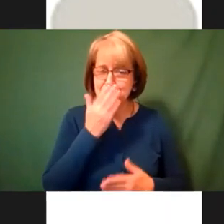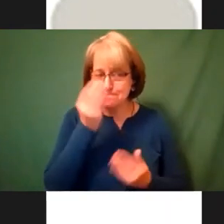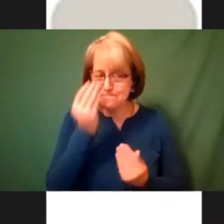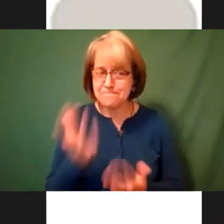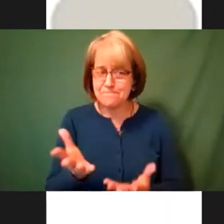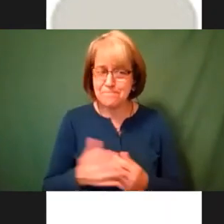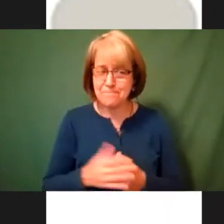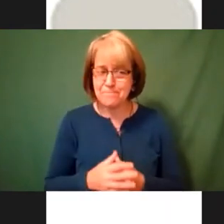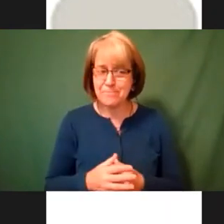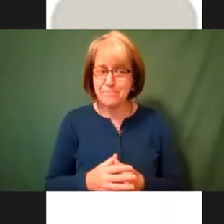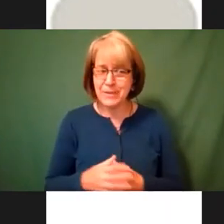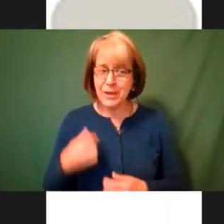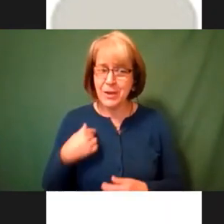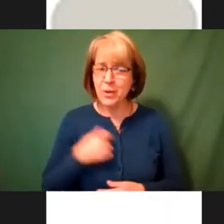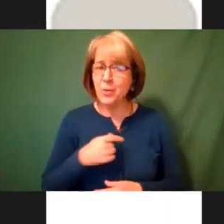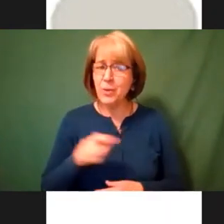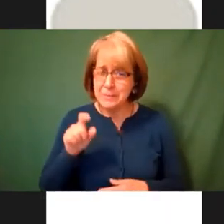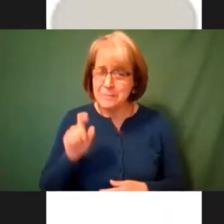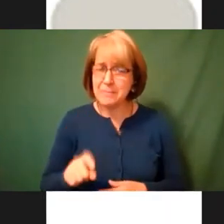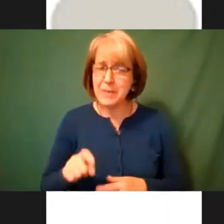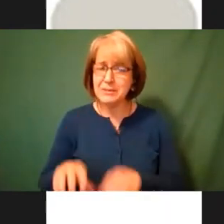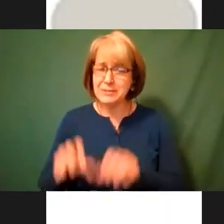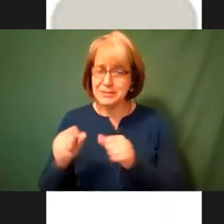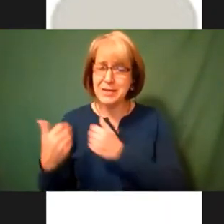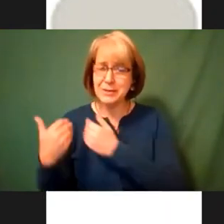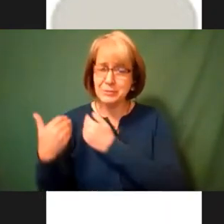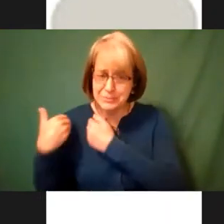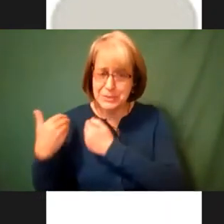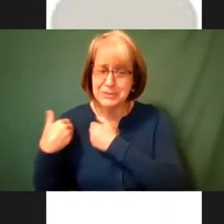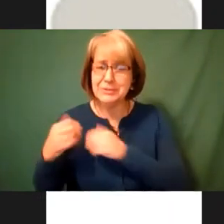that you have to be willing to take that on because that's your work to do.